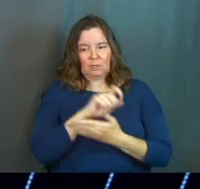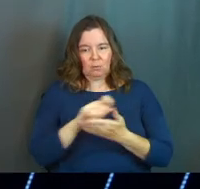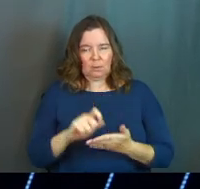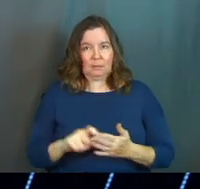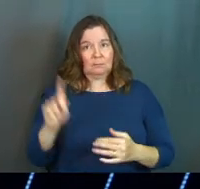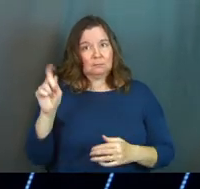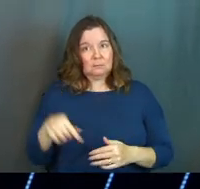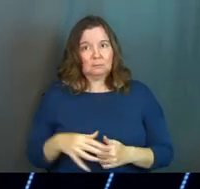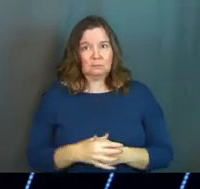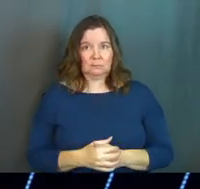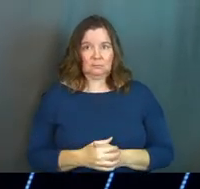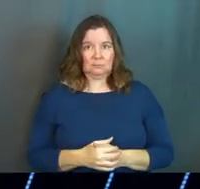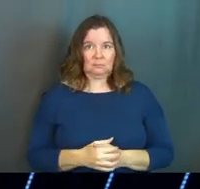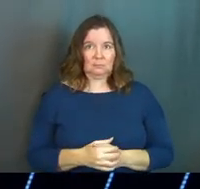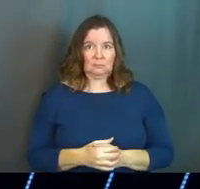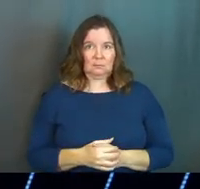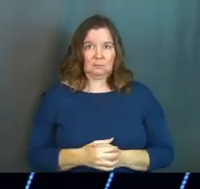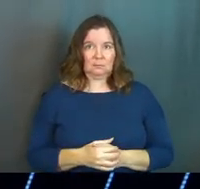rewritten.